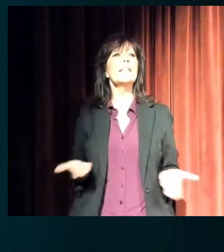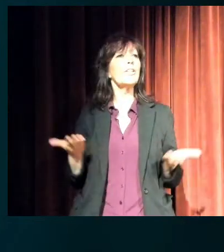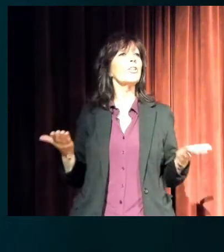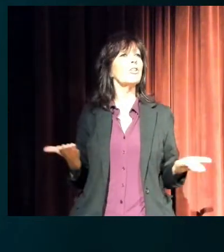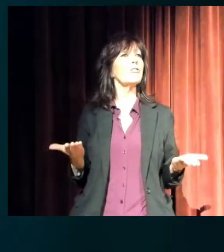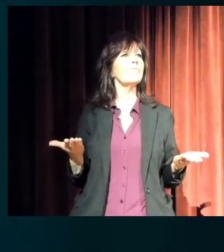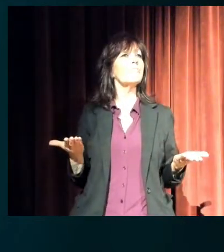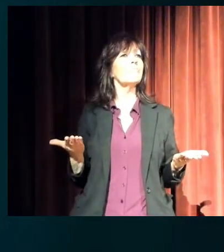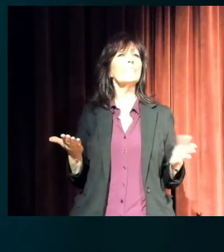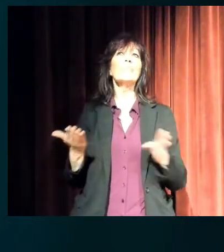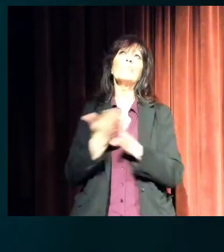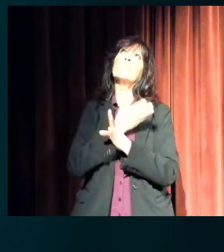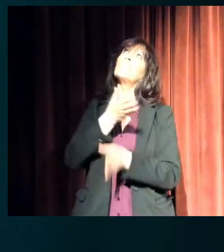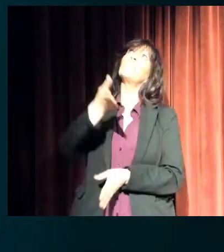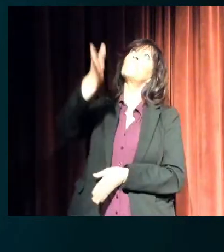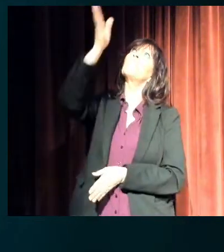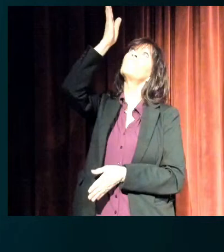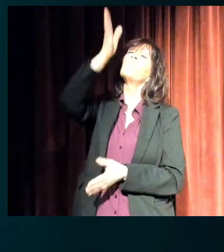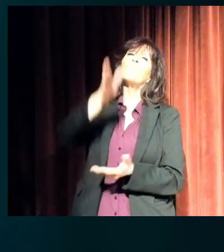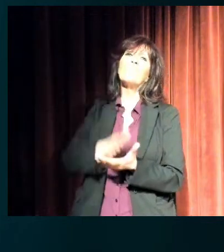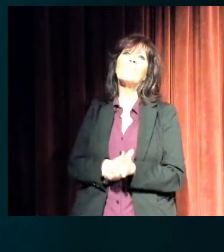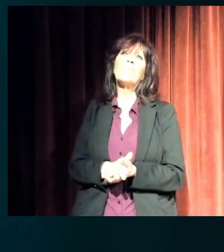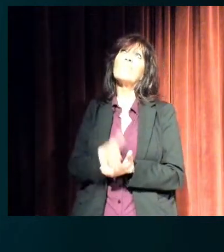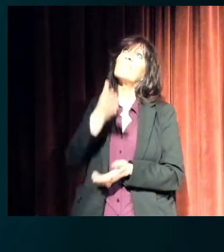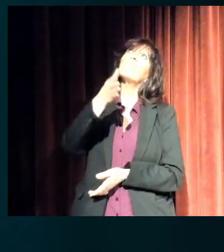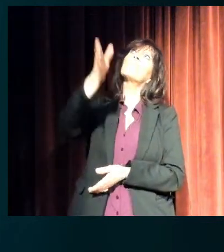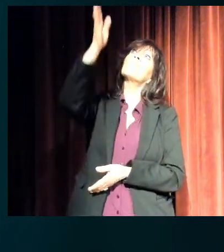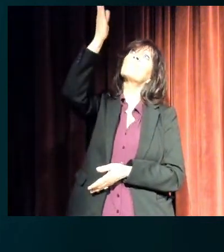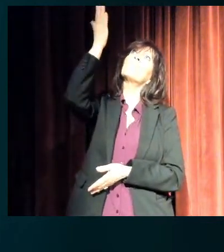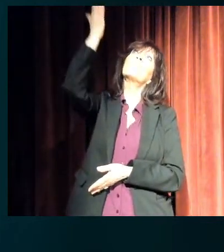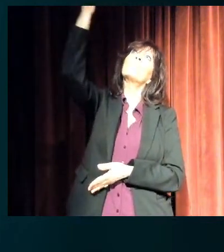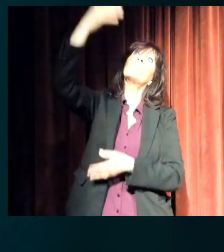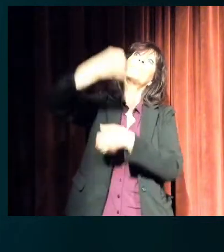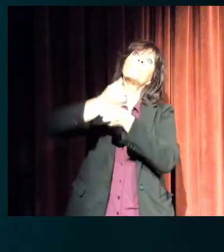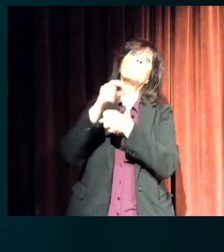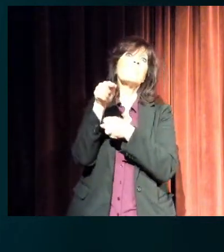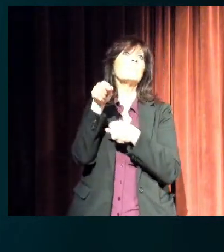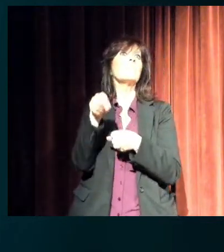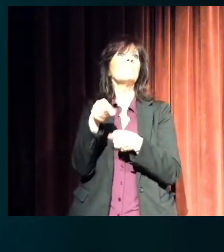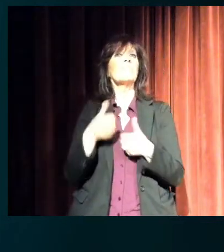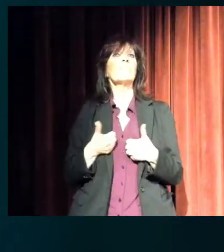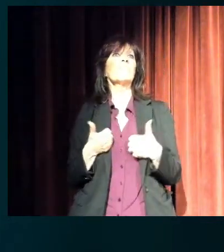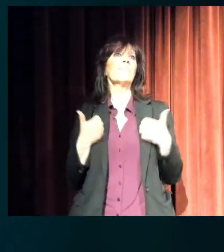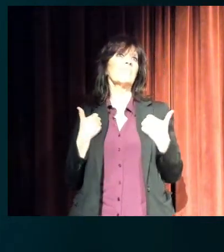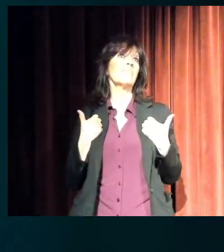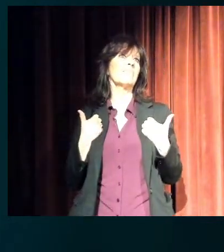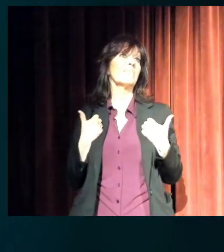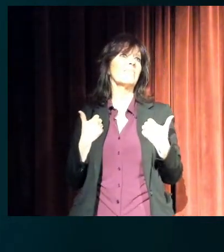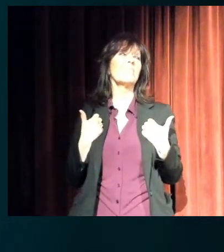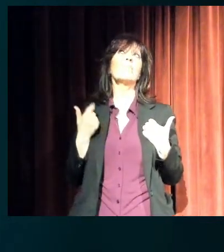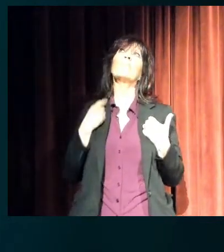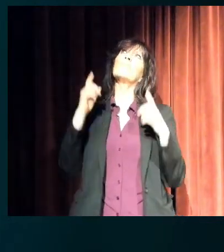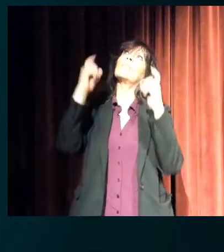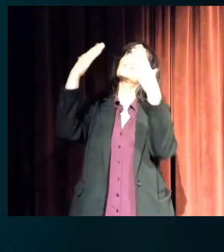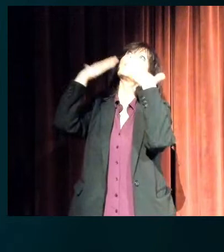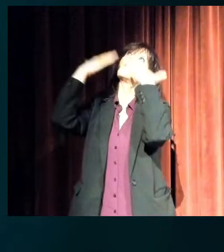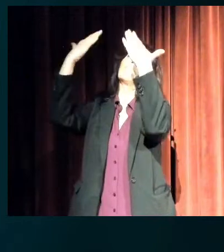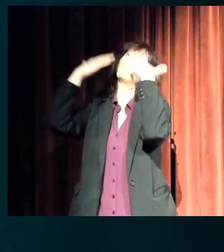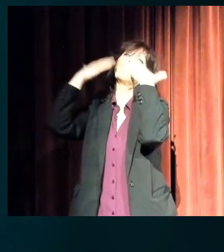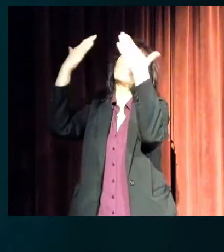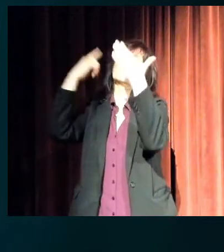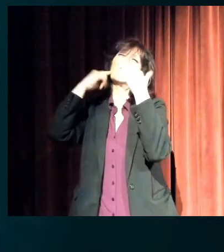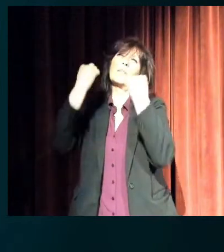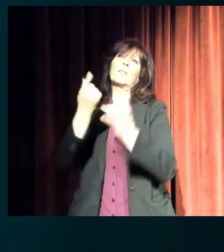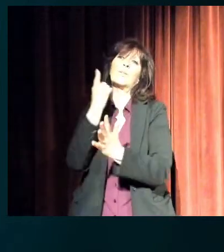may go before the Almighty. God in heaven, you who are the creator and the sustainer of life, we give you thanks for